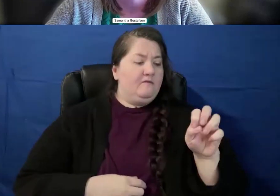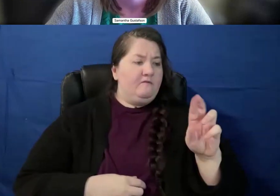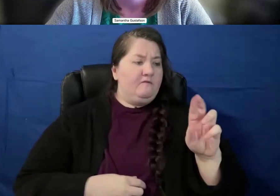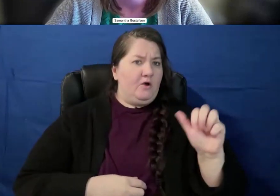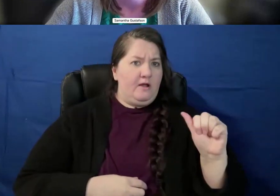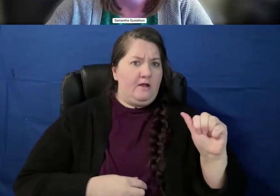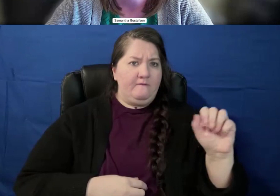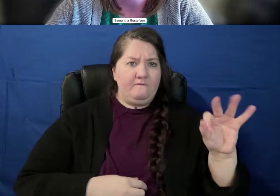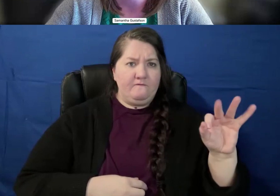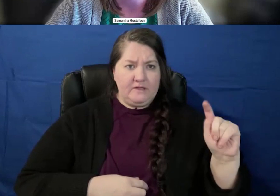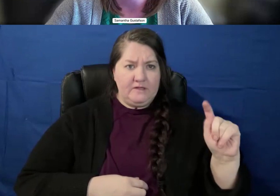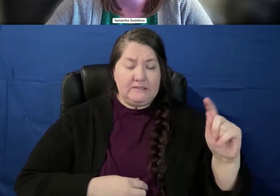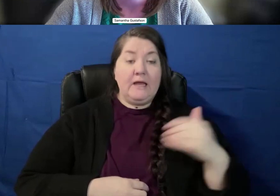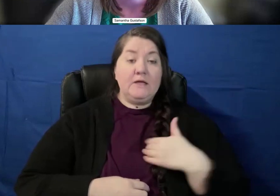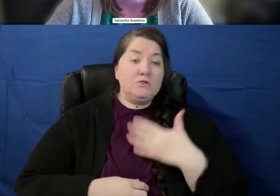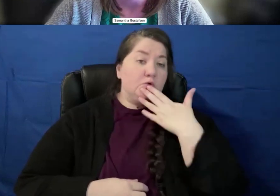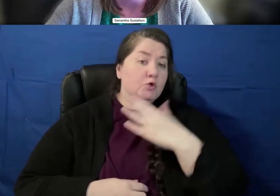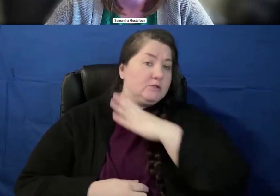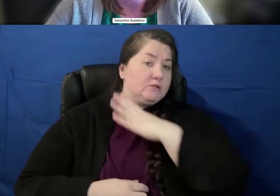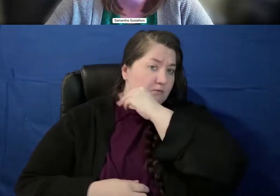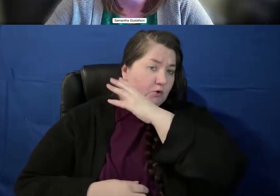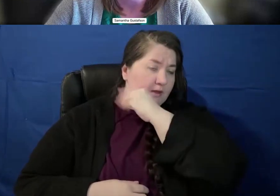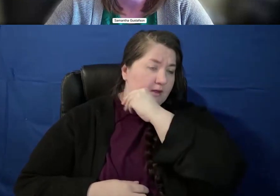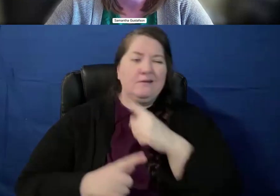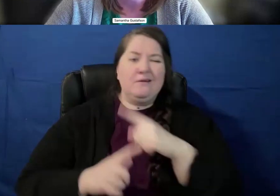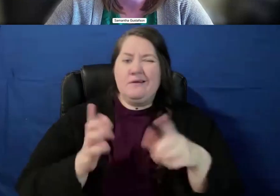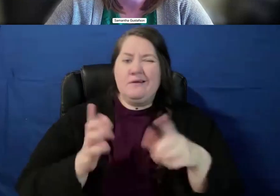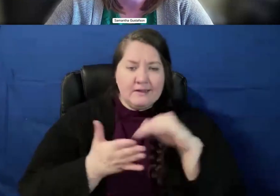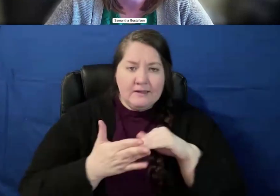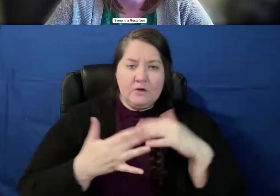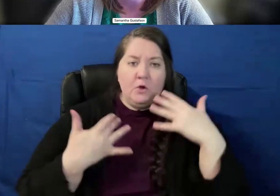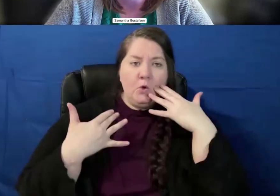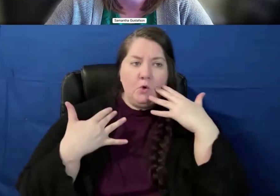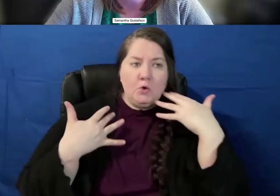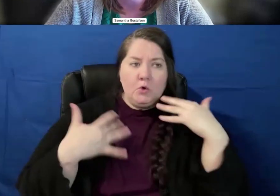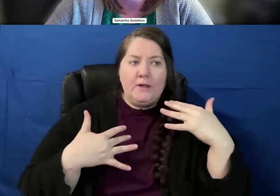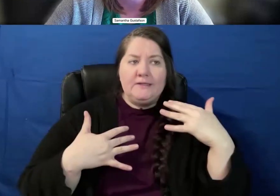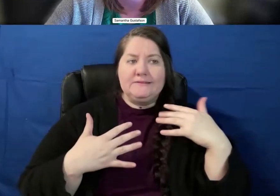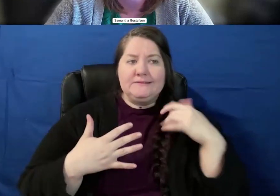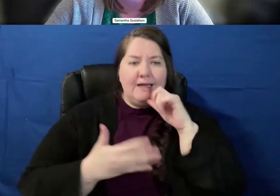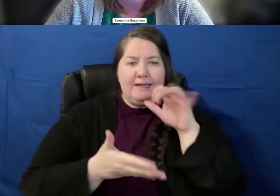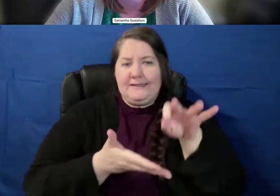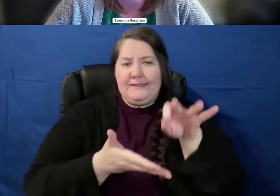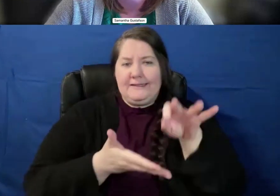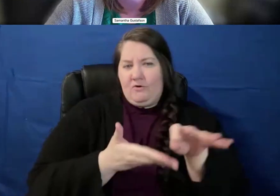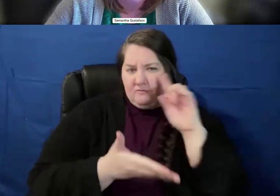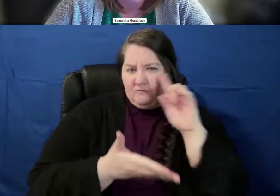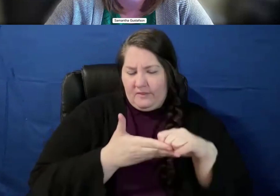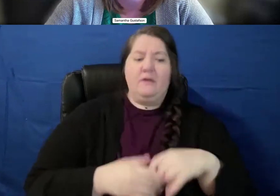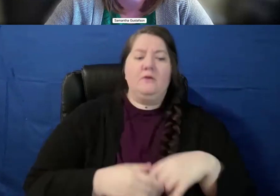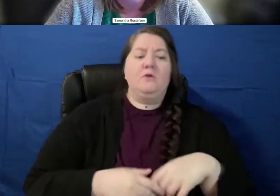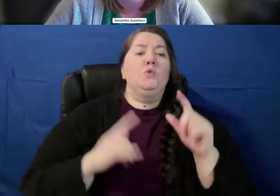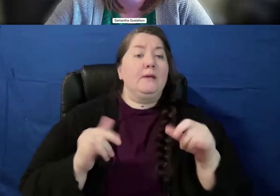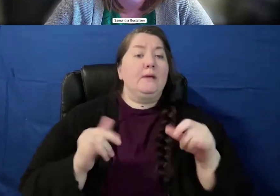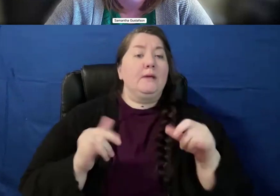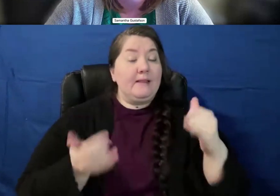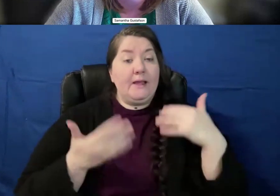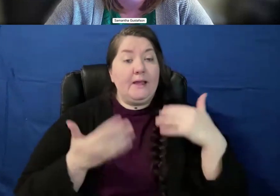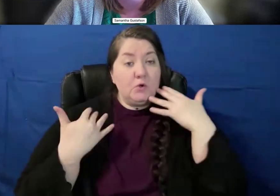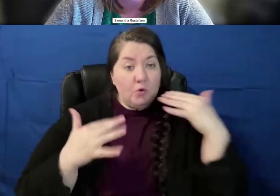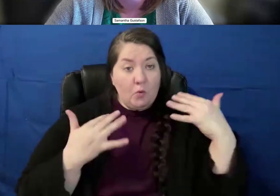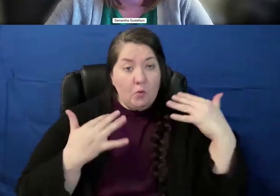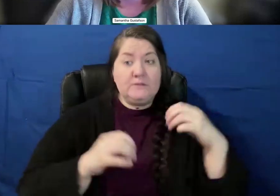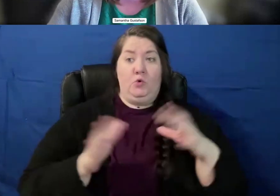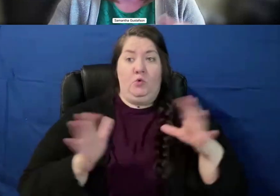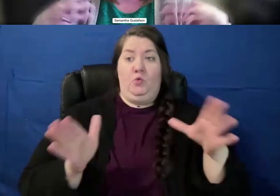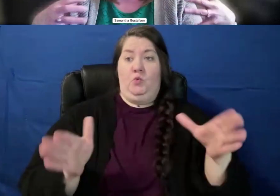good simulator, but again, noise isn't accounted for in there. You can always play noise in your room